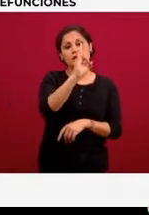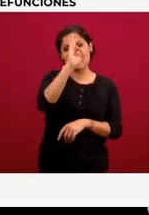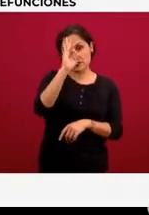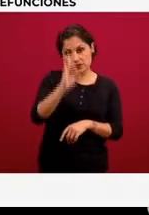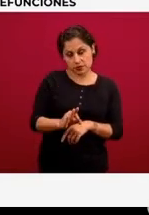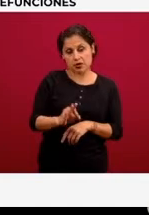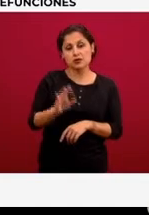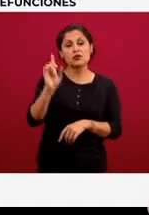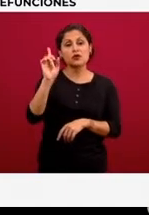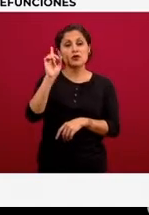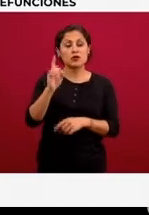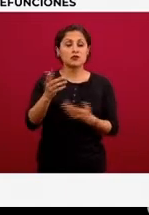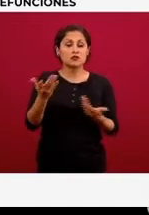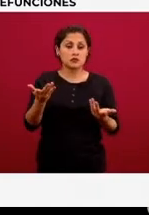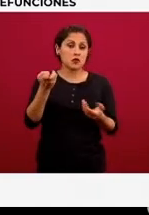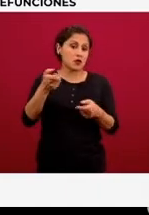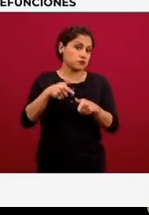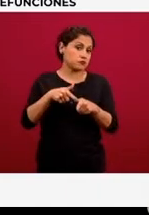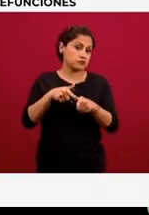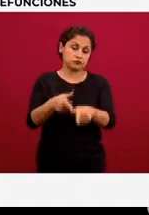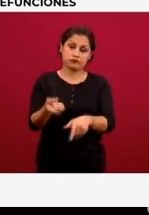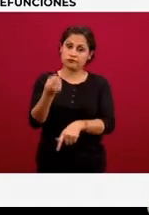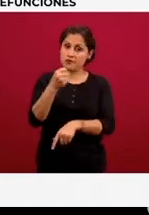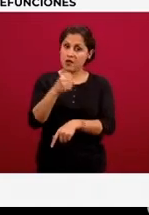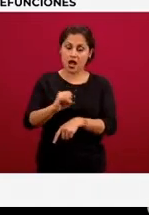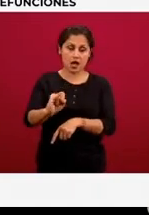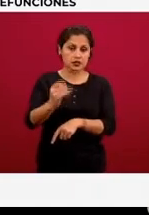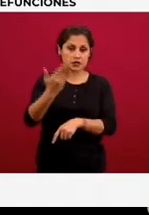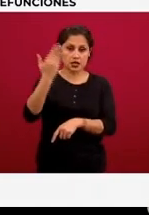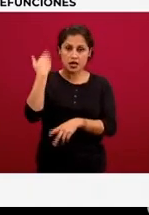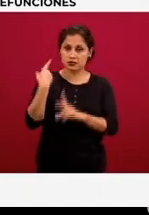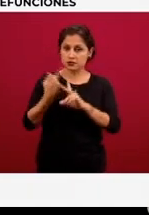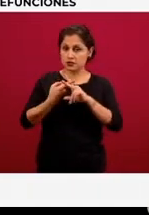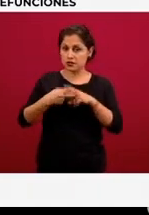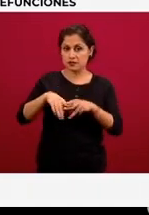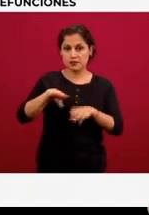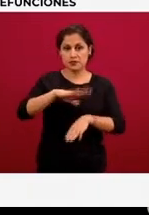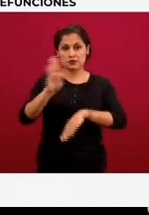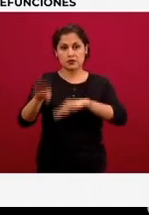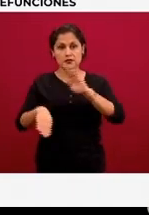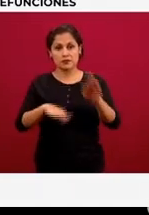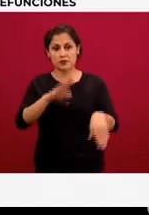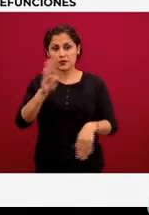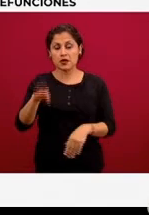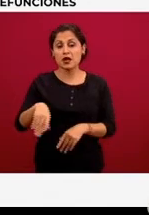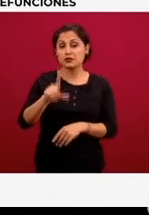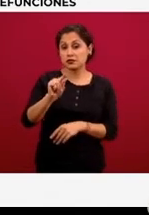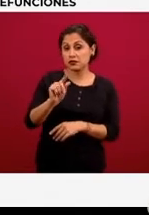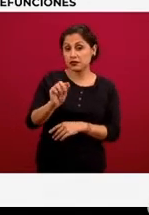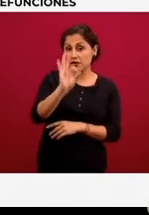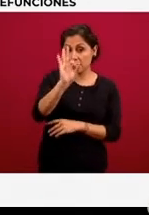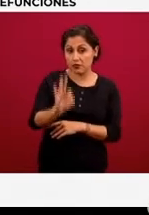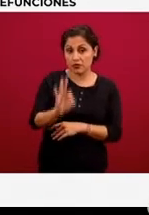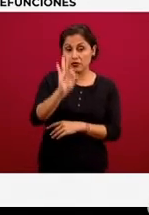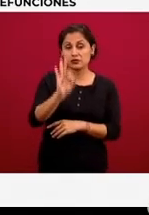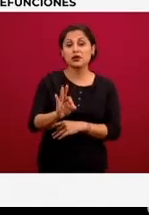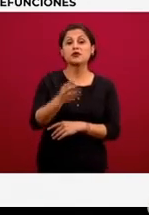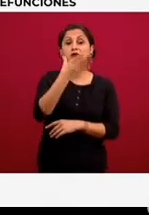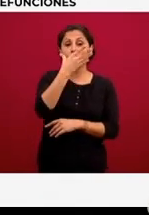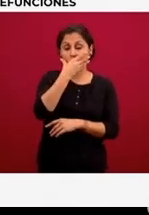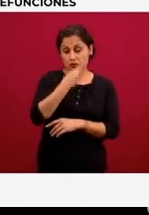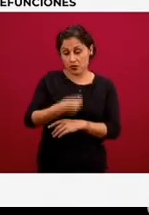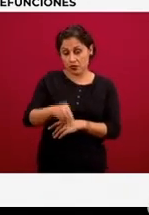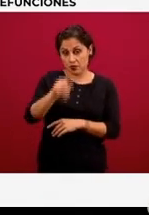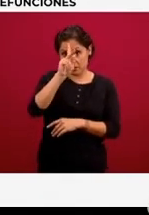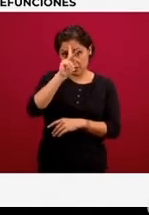the same, about 70% men affected. We can also see the